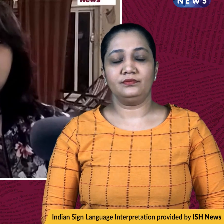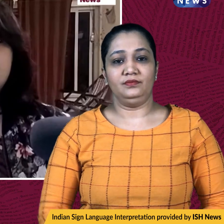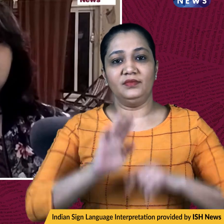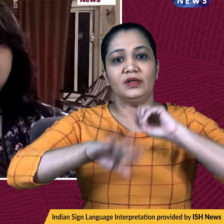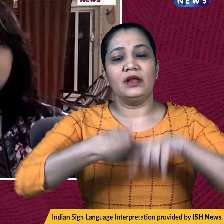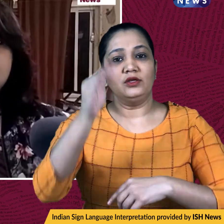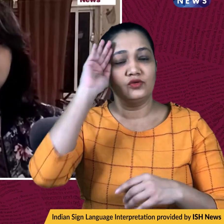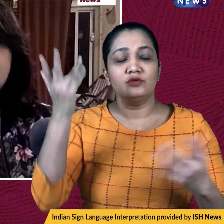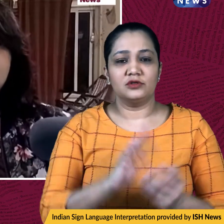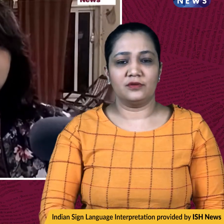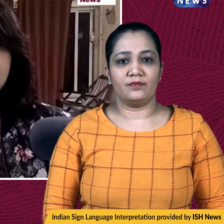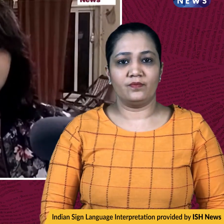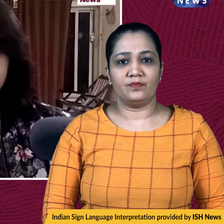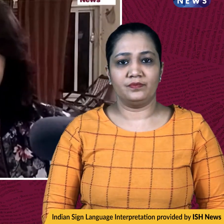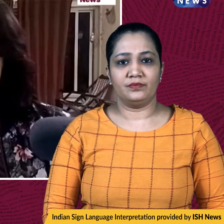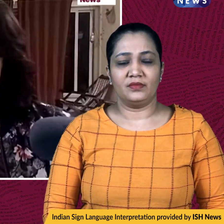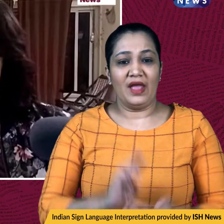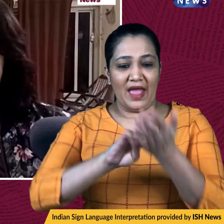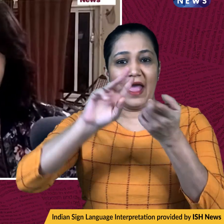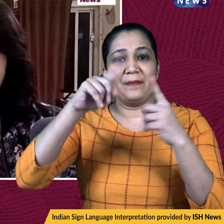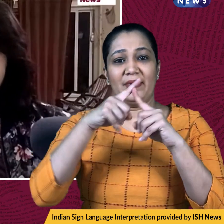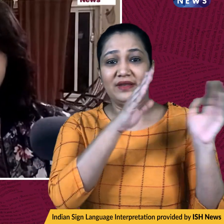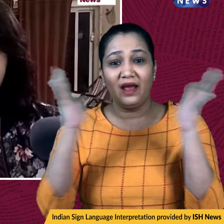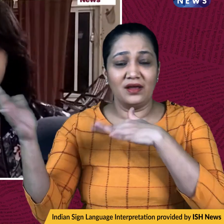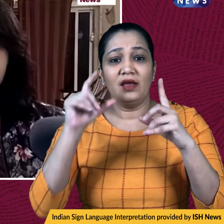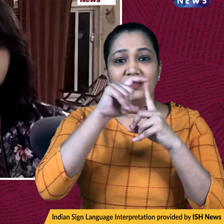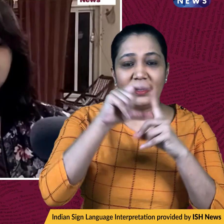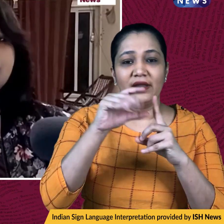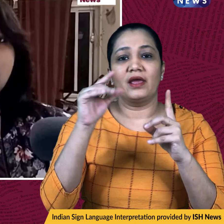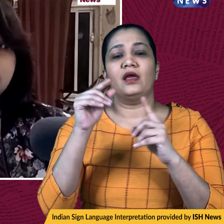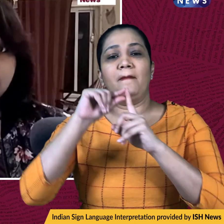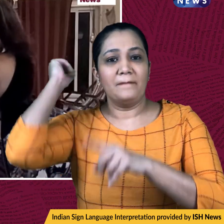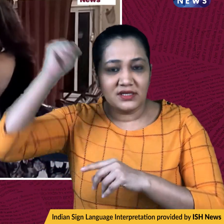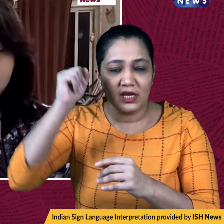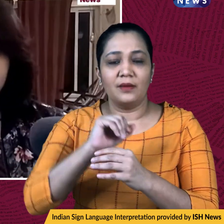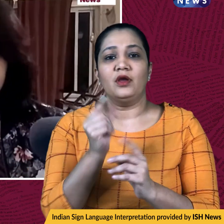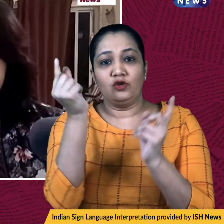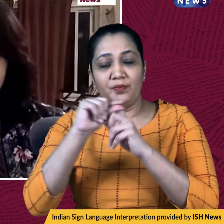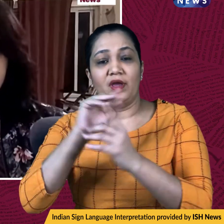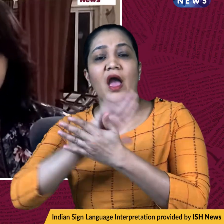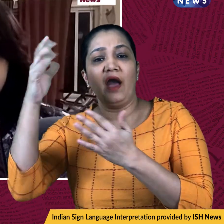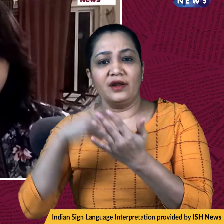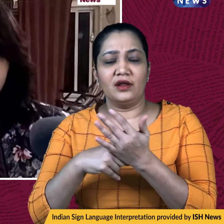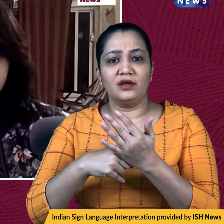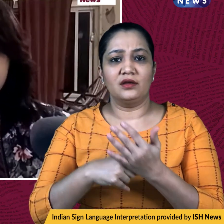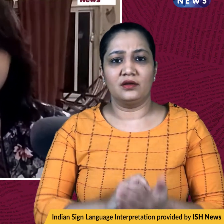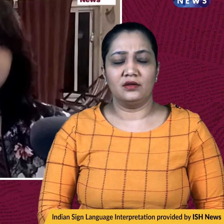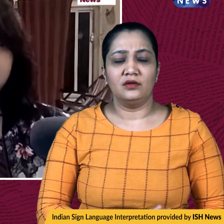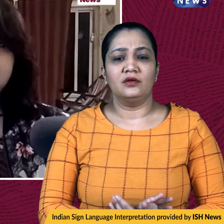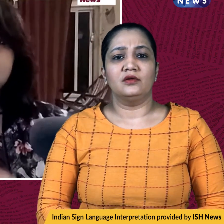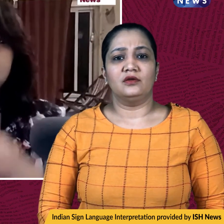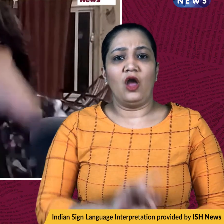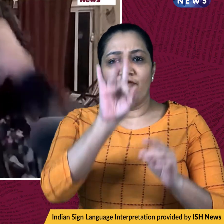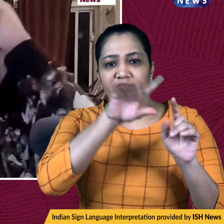Moving on now, according to the Indian Meteorological Department, Delhi, Punjab, Uttar Pradesh, and Haryana will witness surface winds